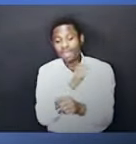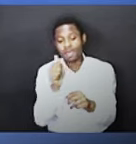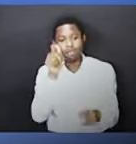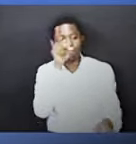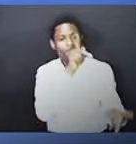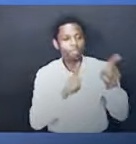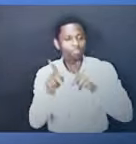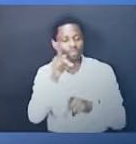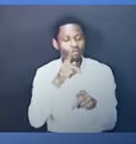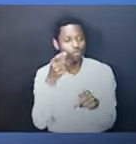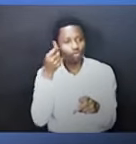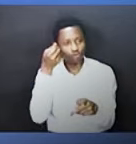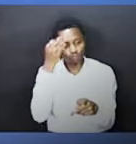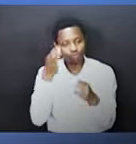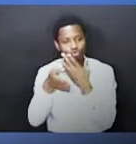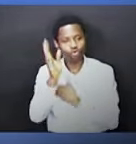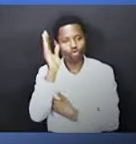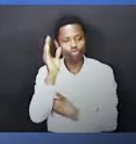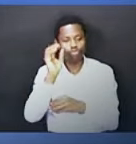their